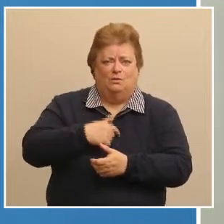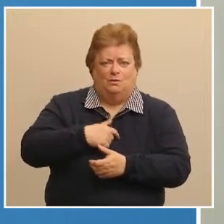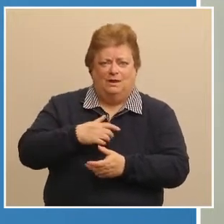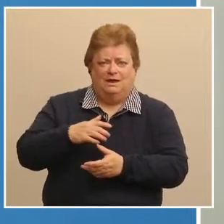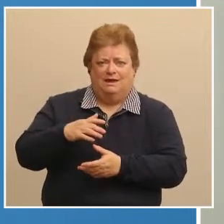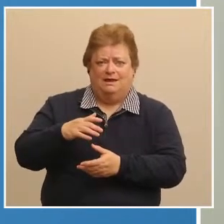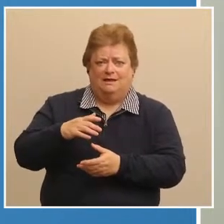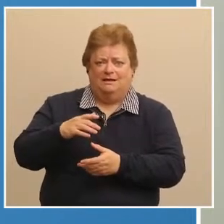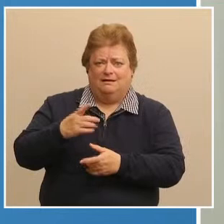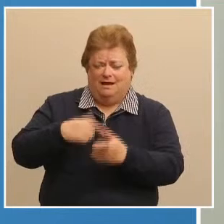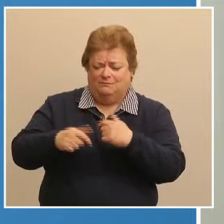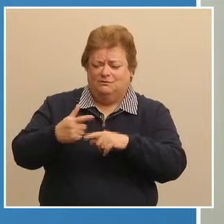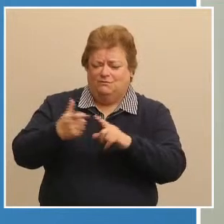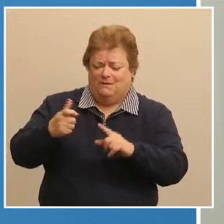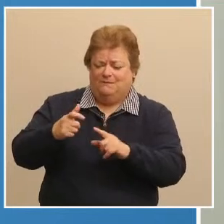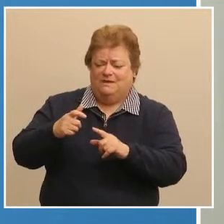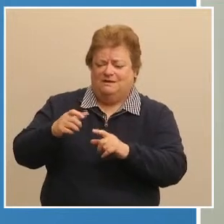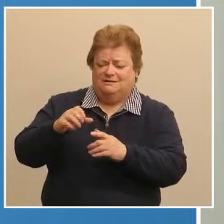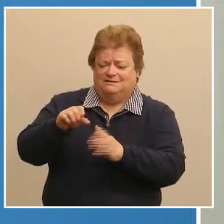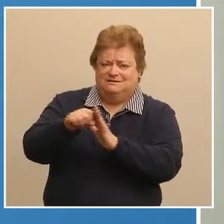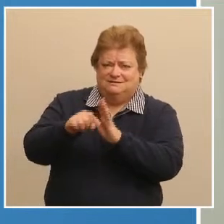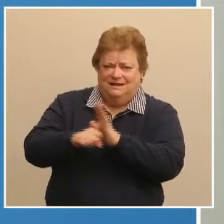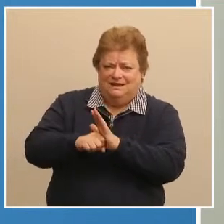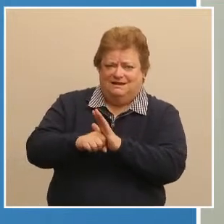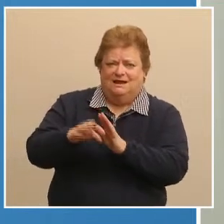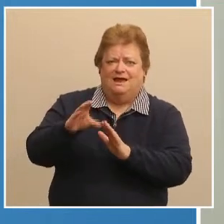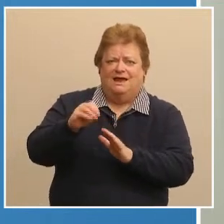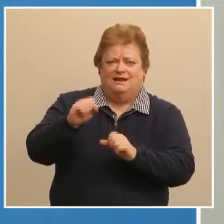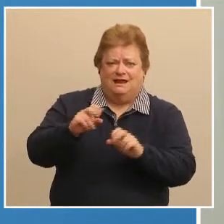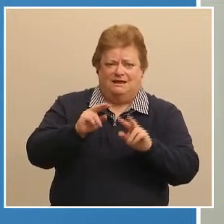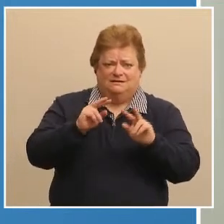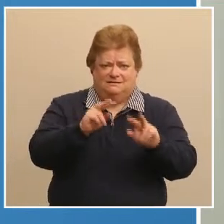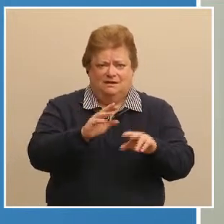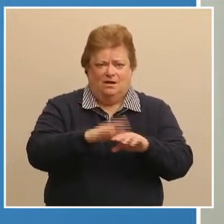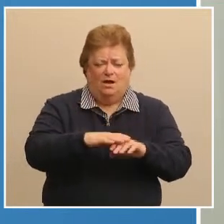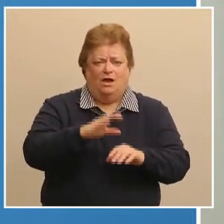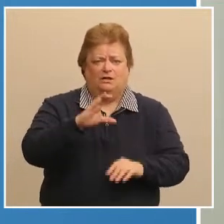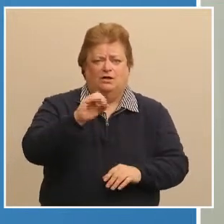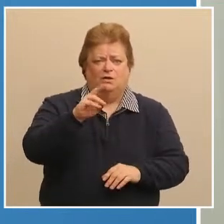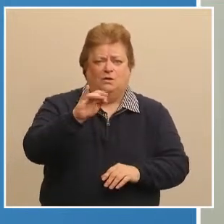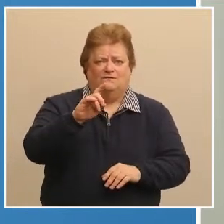implementing comes to us from the state and can be viewed on our website at